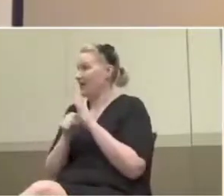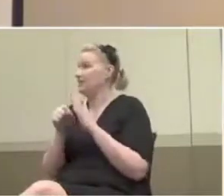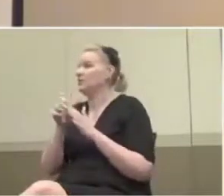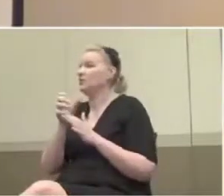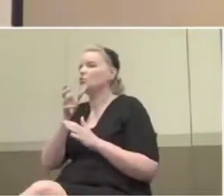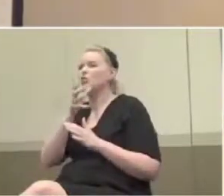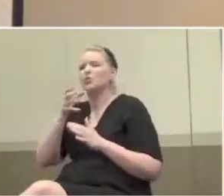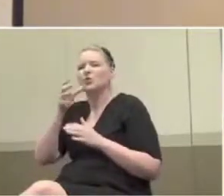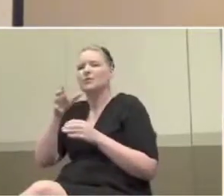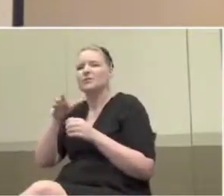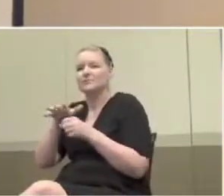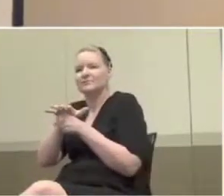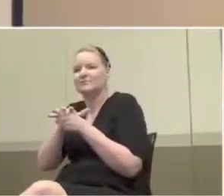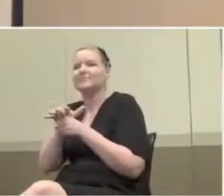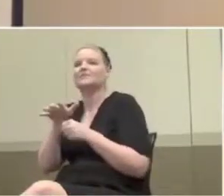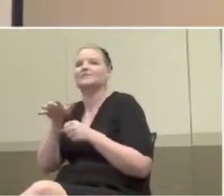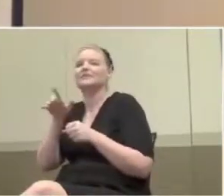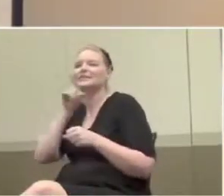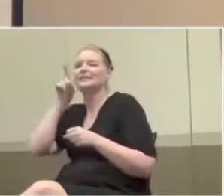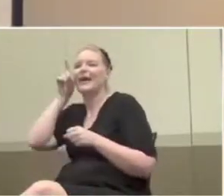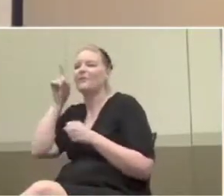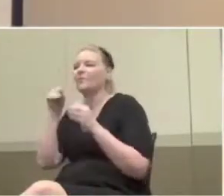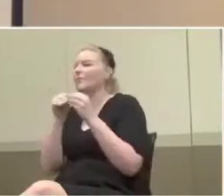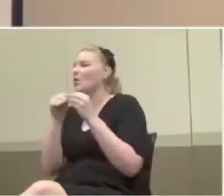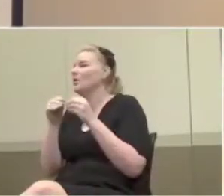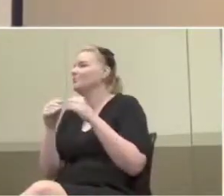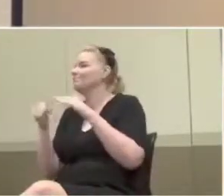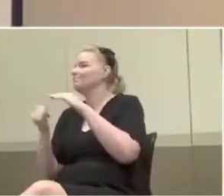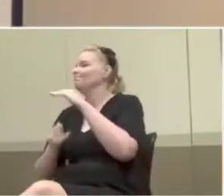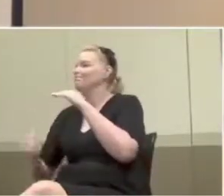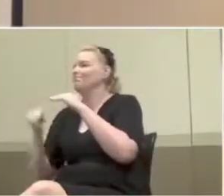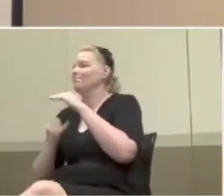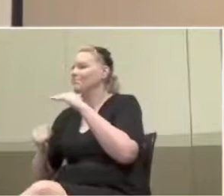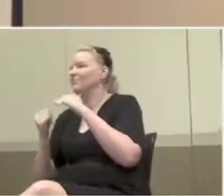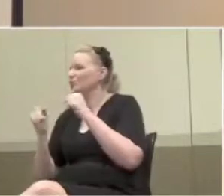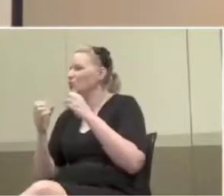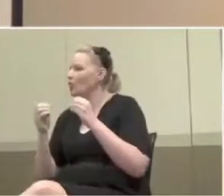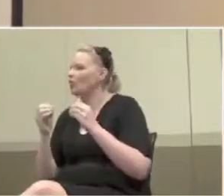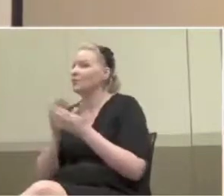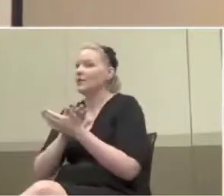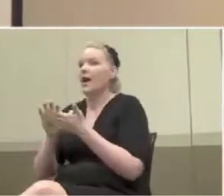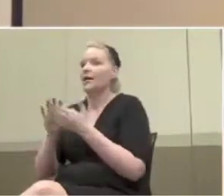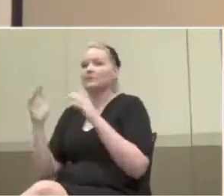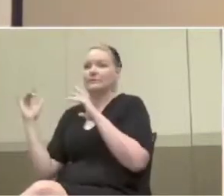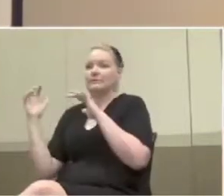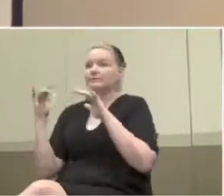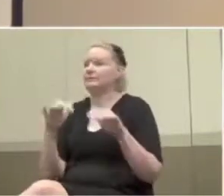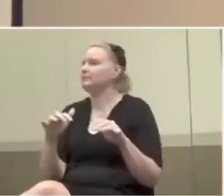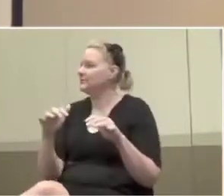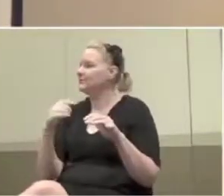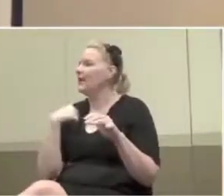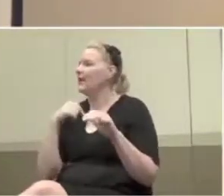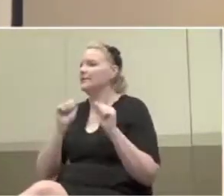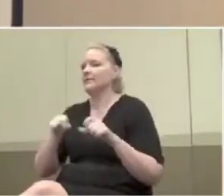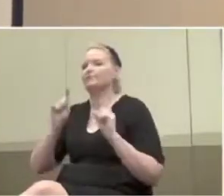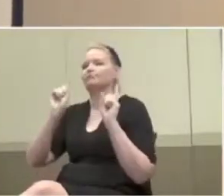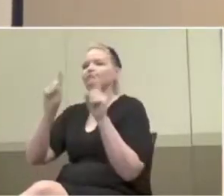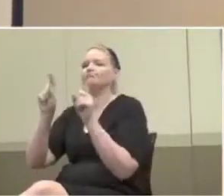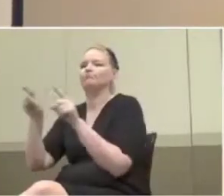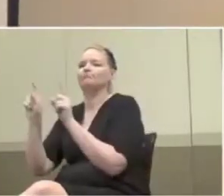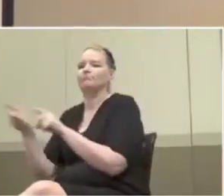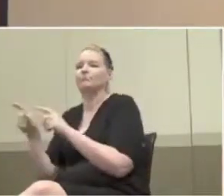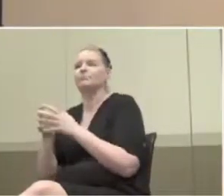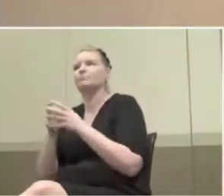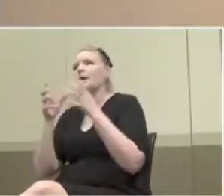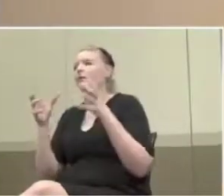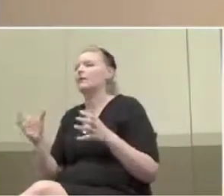where kids who are deaf tend to be pretty isolated. So it was really nice to be able to attend a lot of those family learning